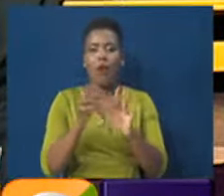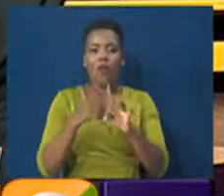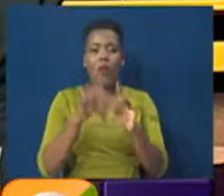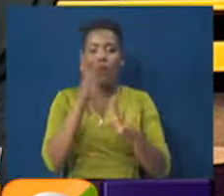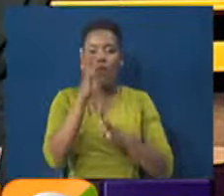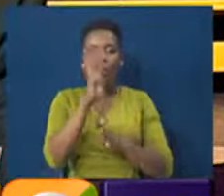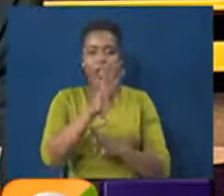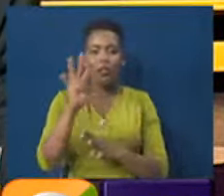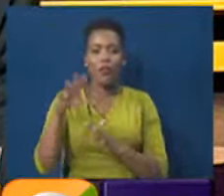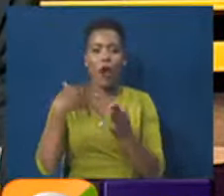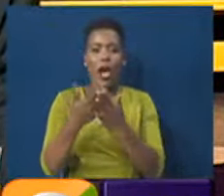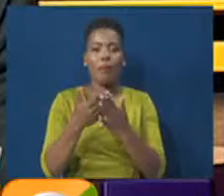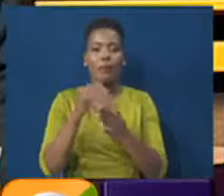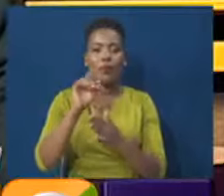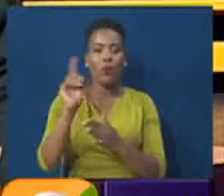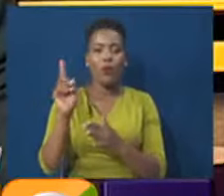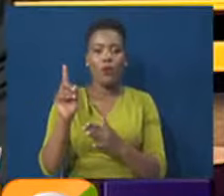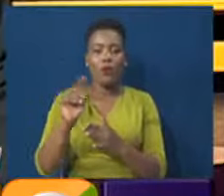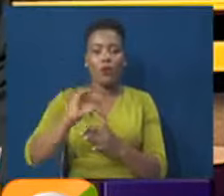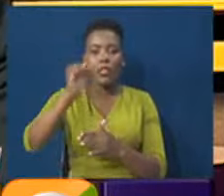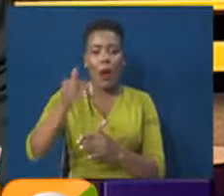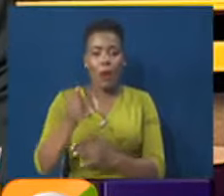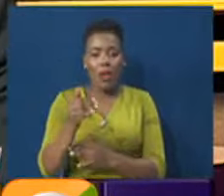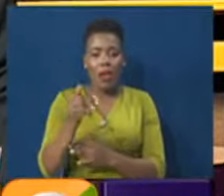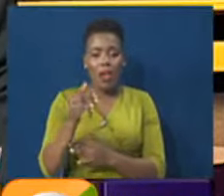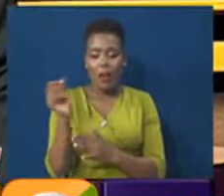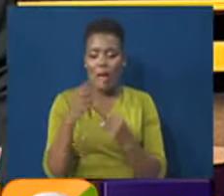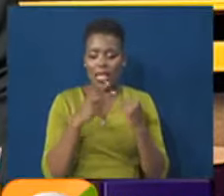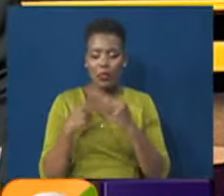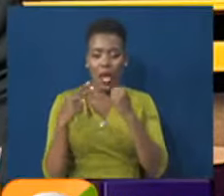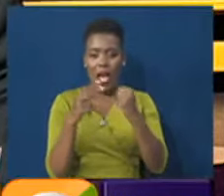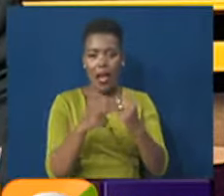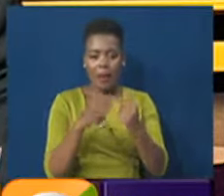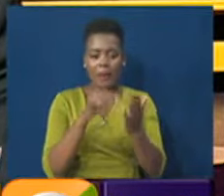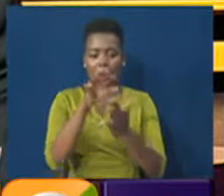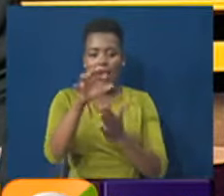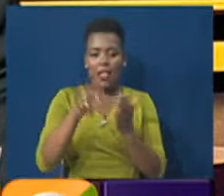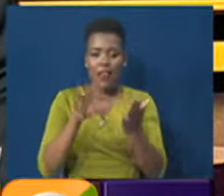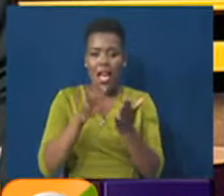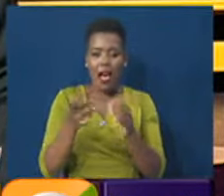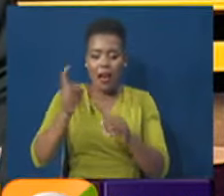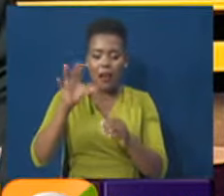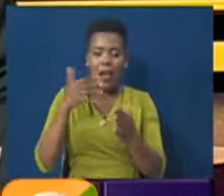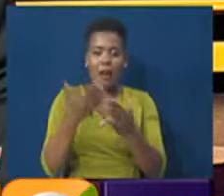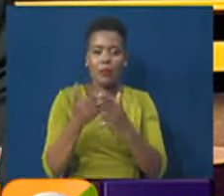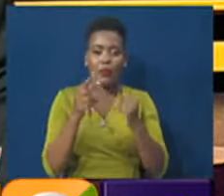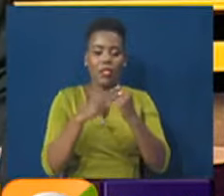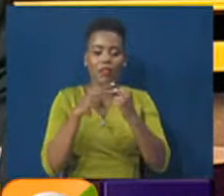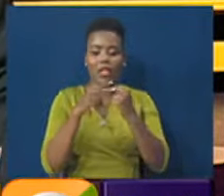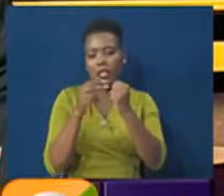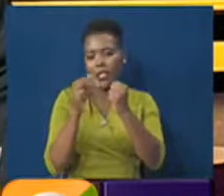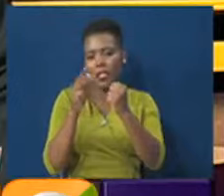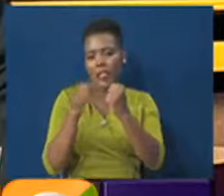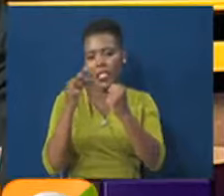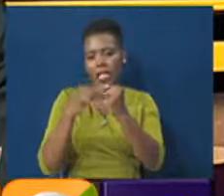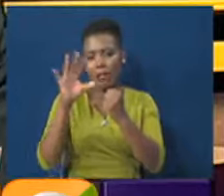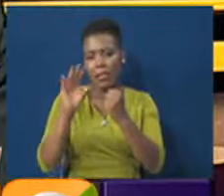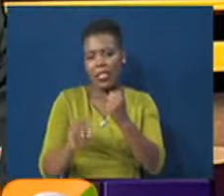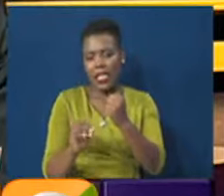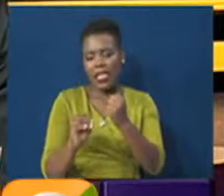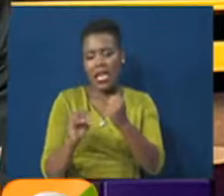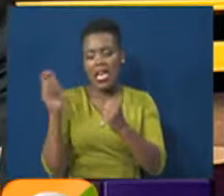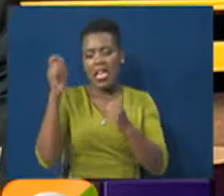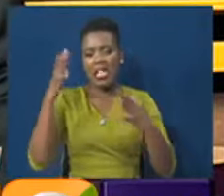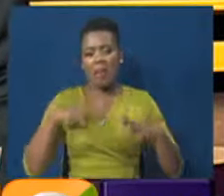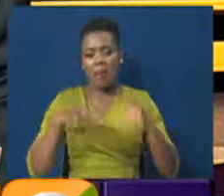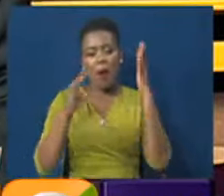to town, yeah, just in July alone, the fare went up 17%. So Kenyans are by and large worse off.